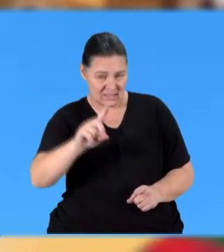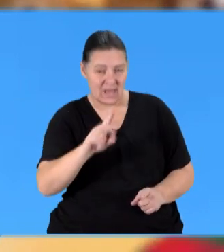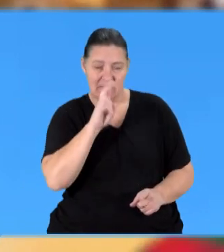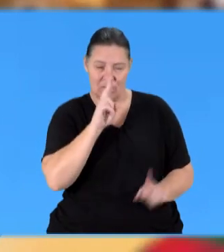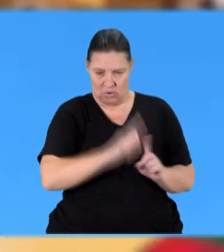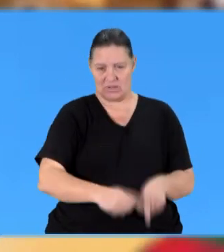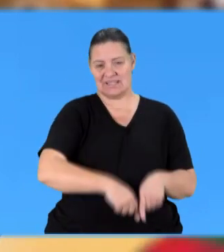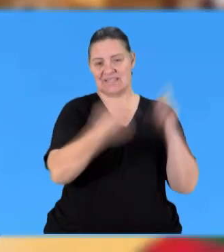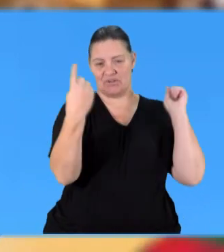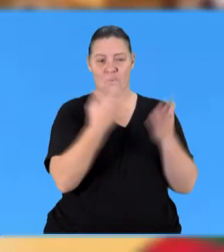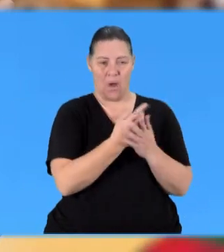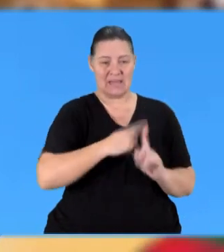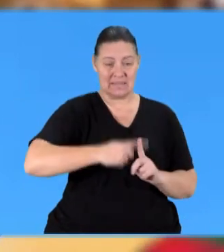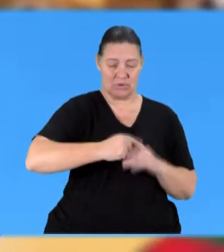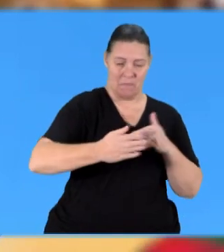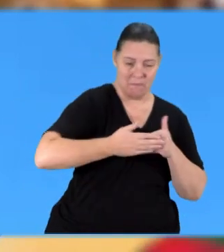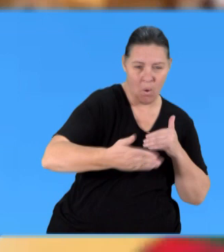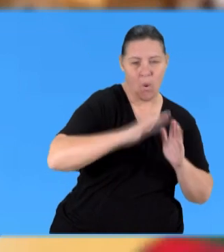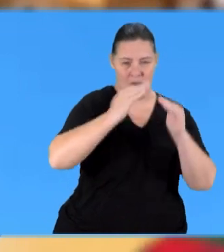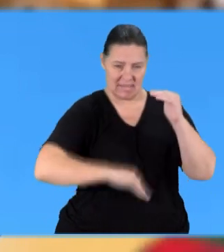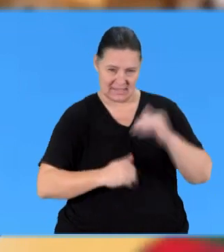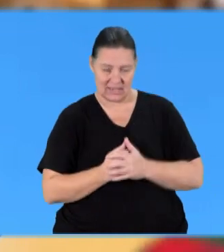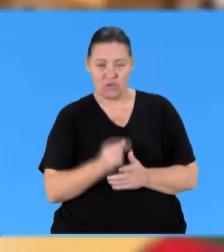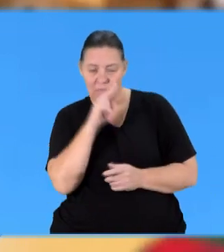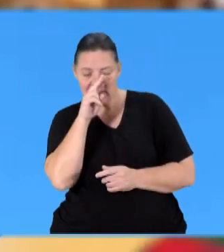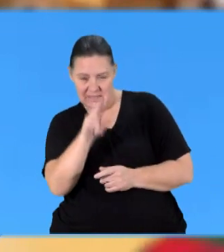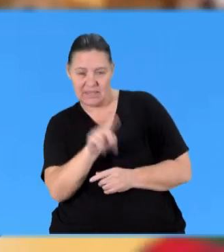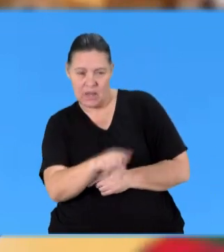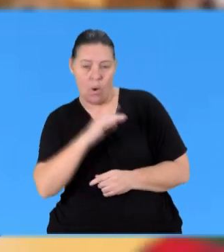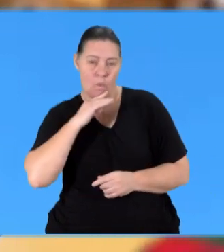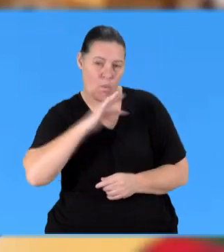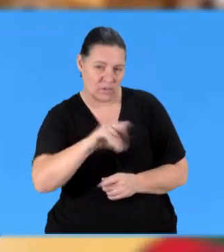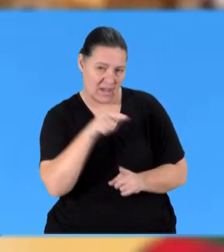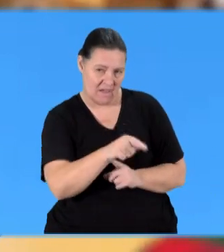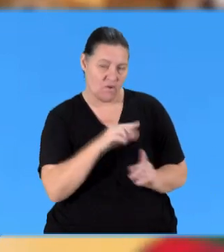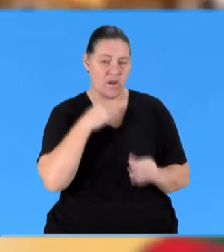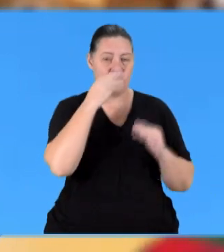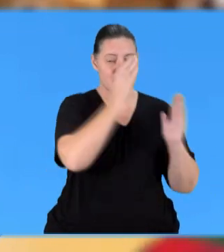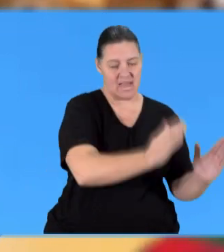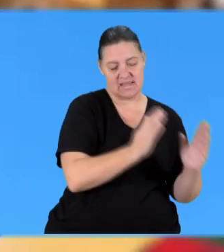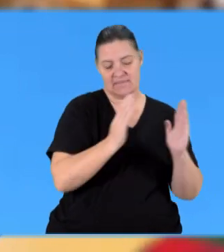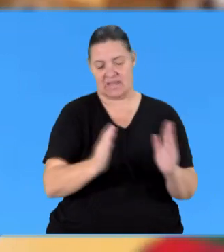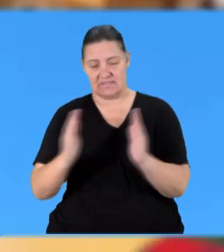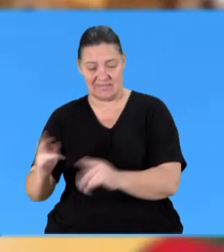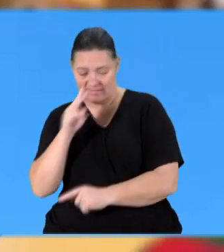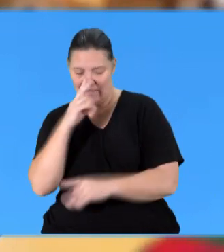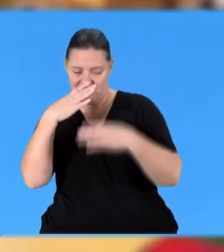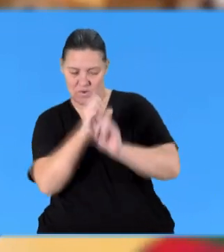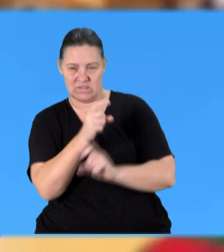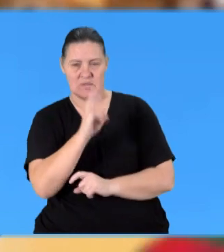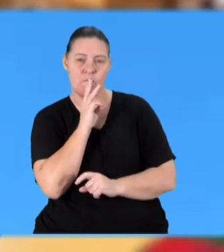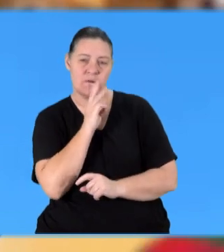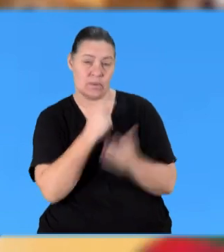look differently. What we have here, it is a graph for the changing of water from phase to phase. Now,